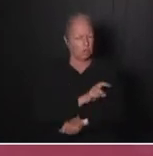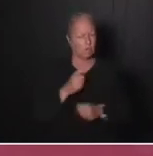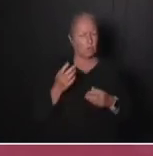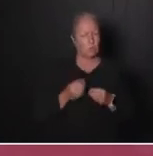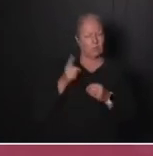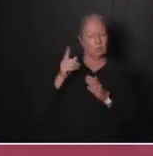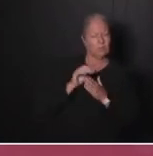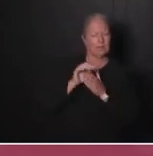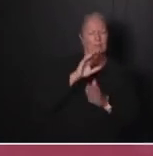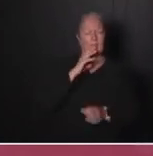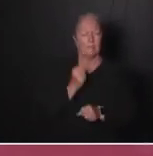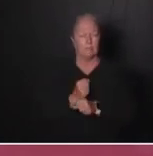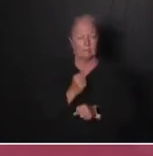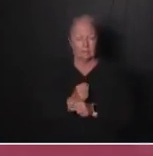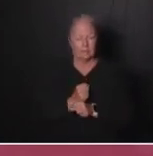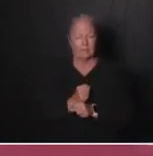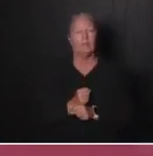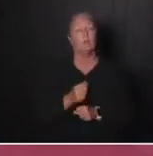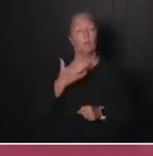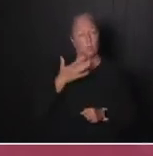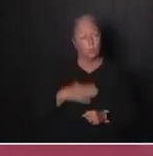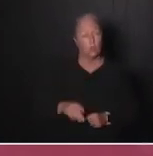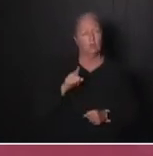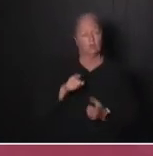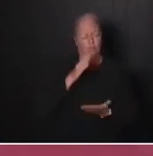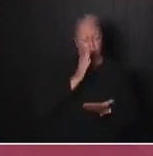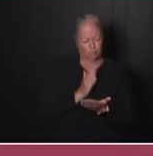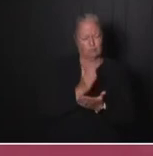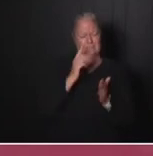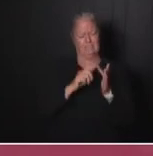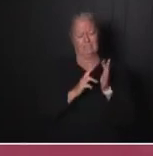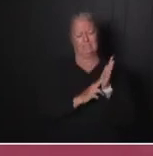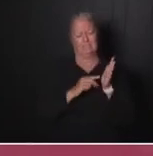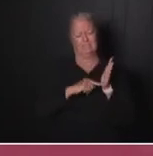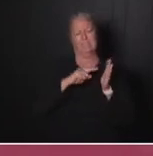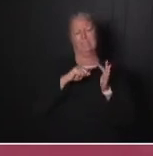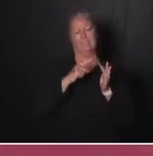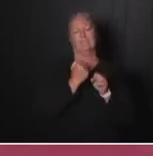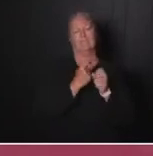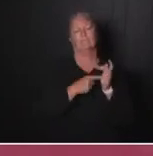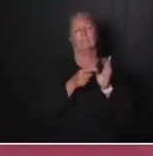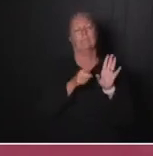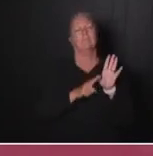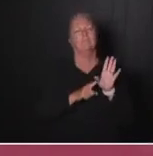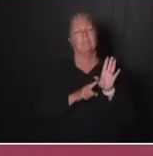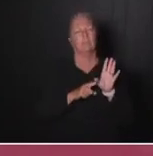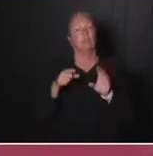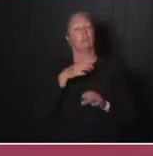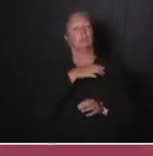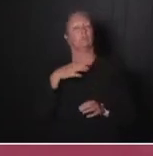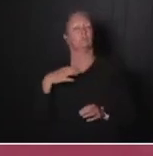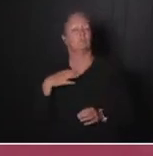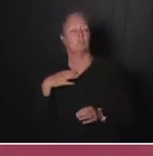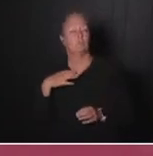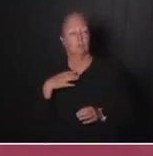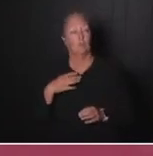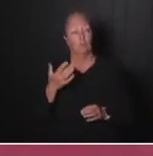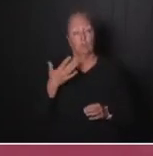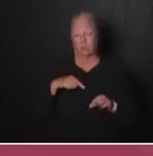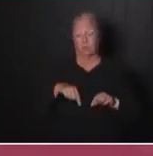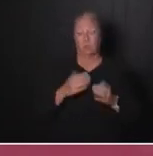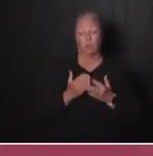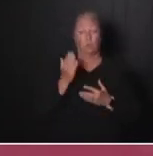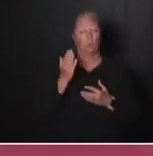real National Integrity Commission. A government that recognises that out of this once-in-a-century